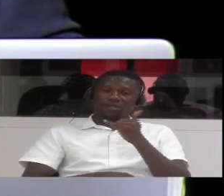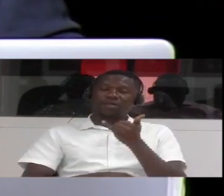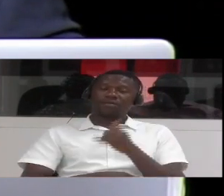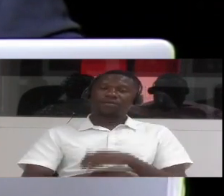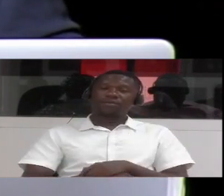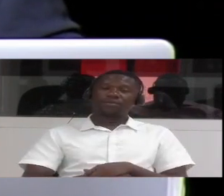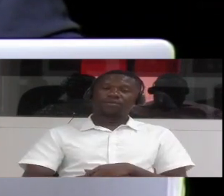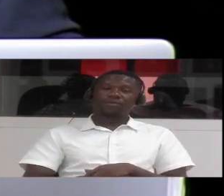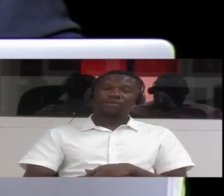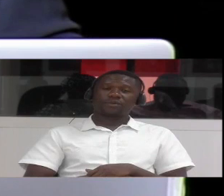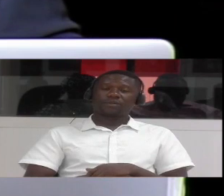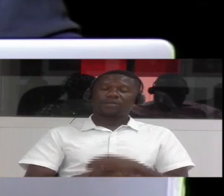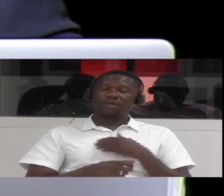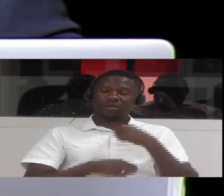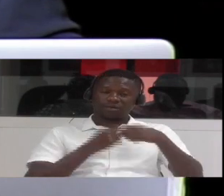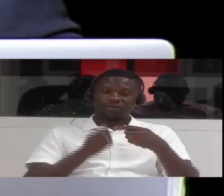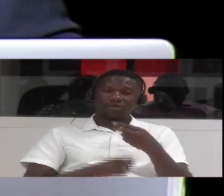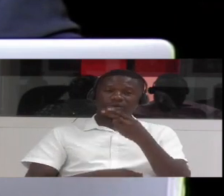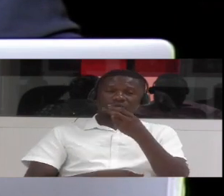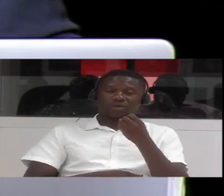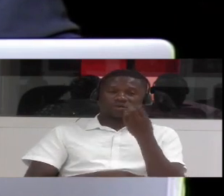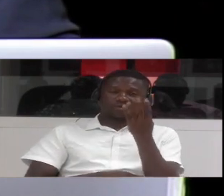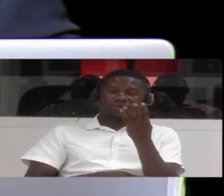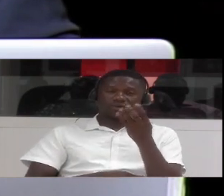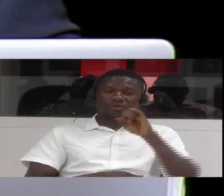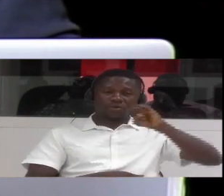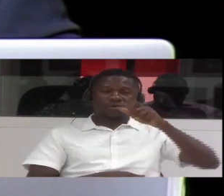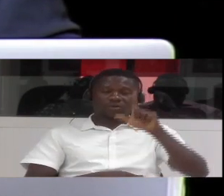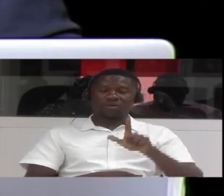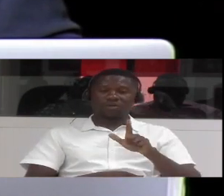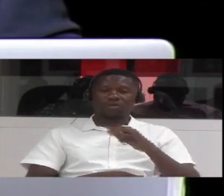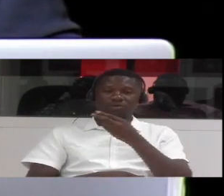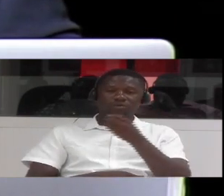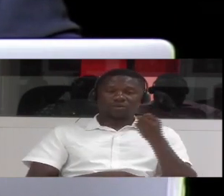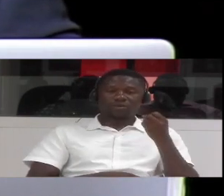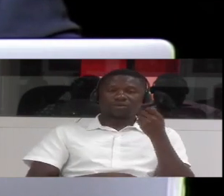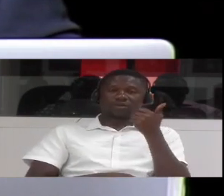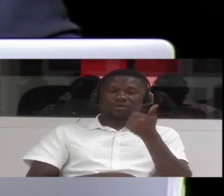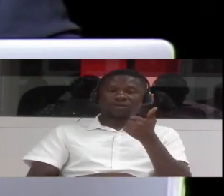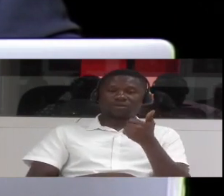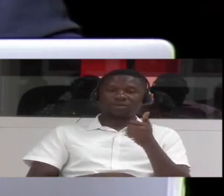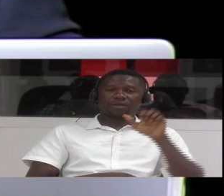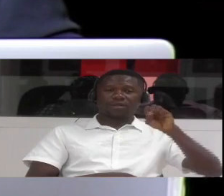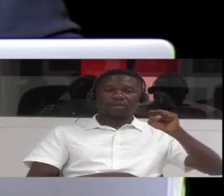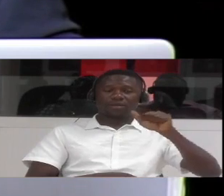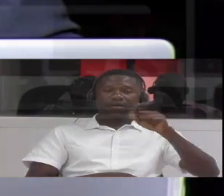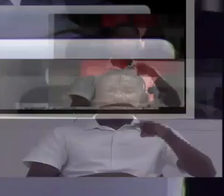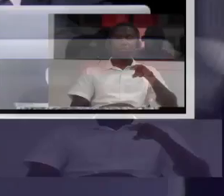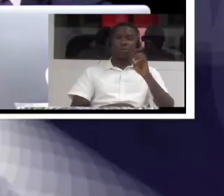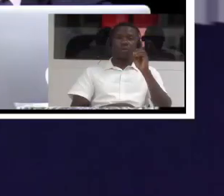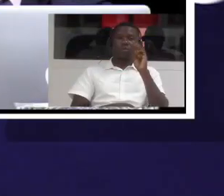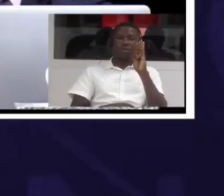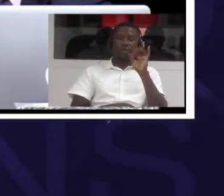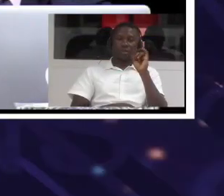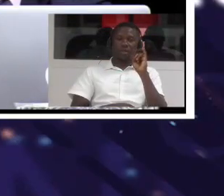Then 24 July 2006, Sam Obi, Abdul Ghaffari, and